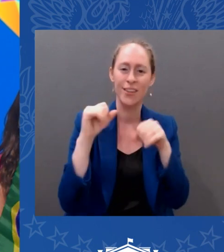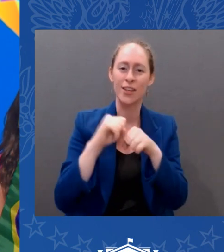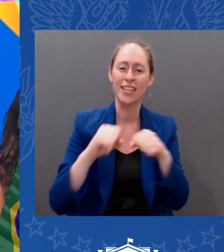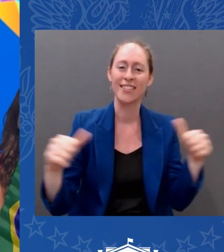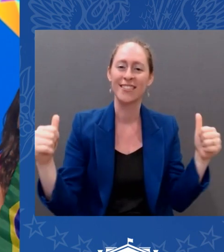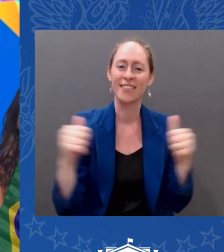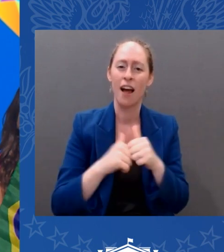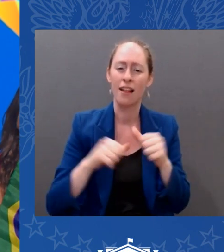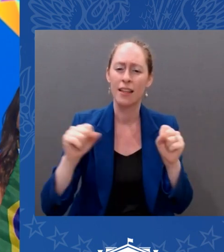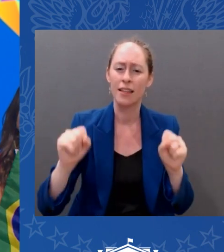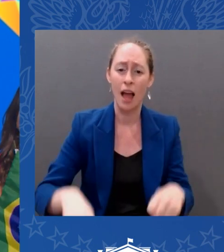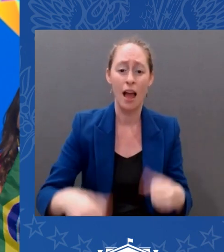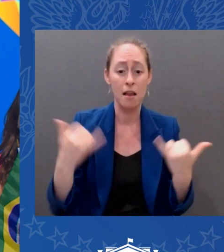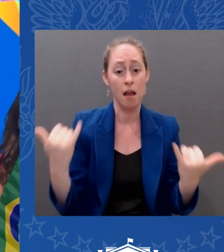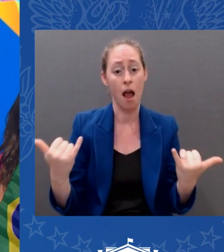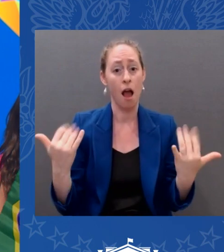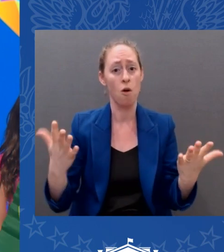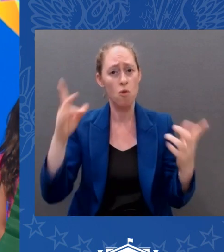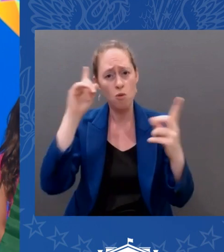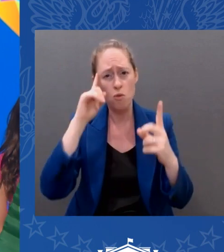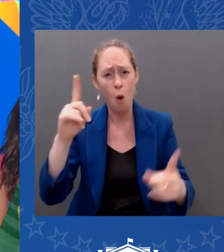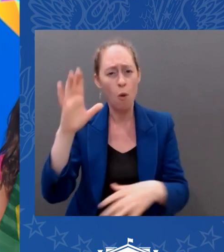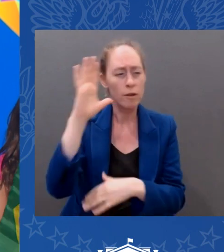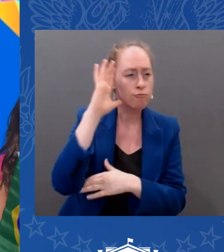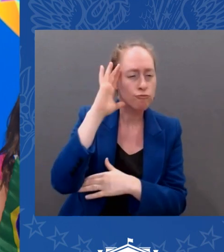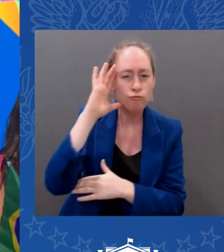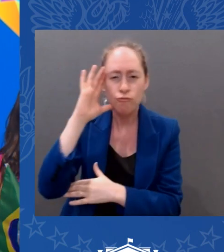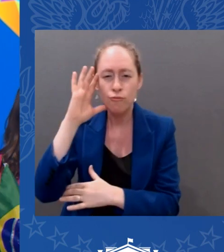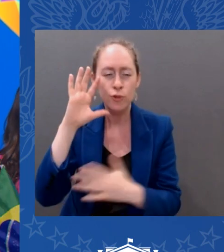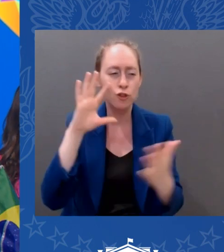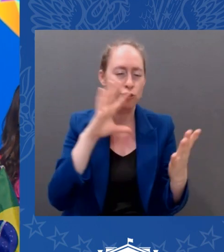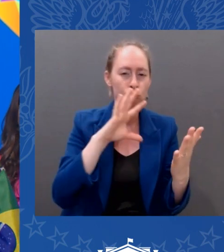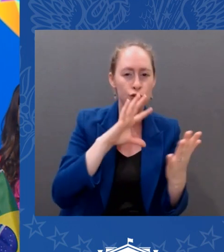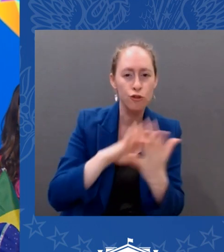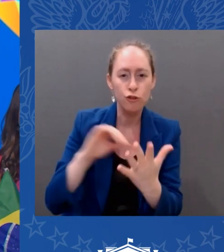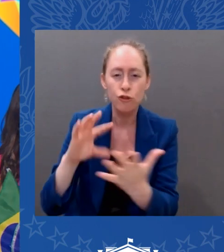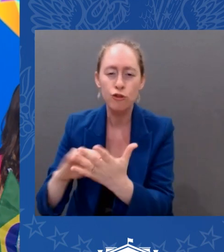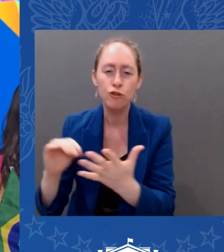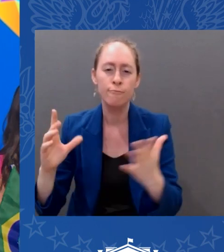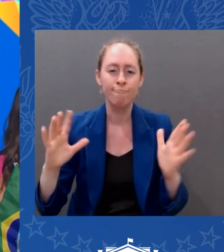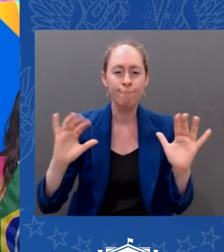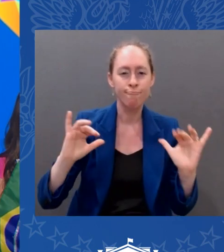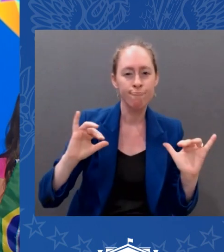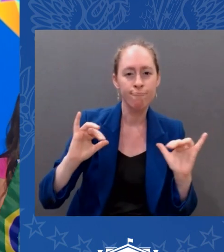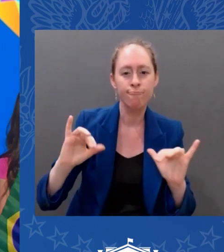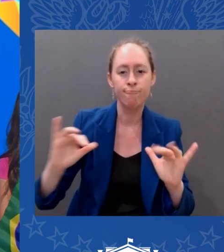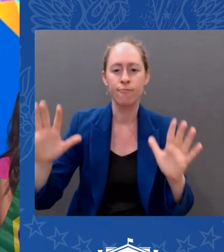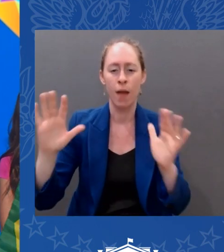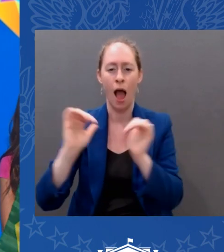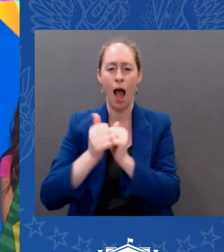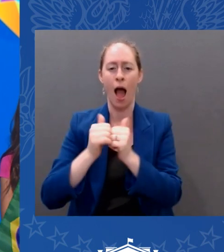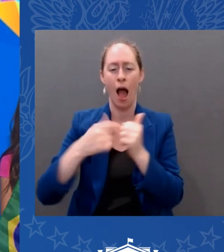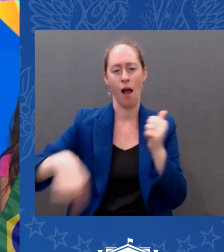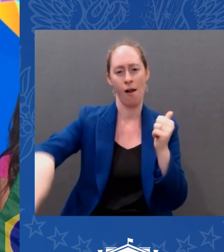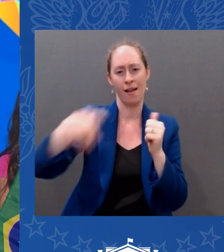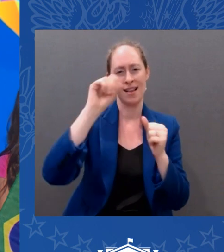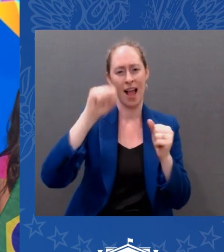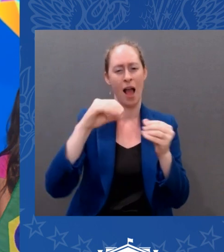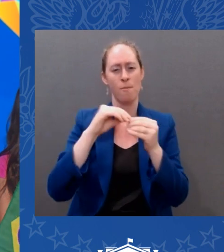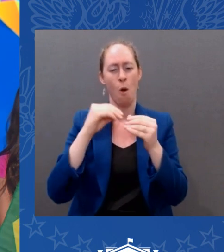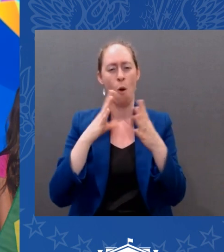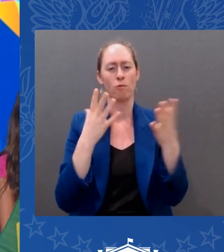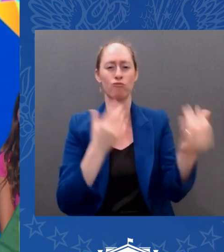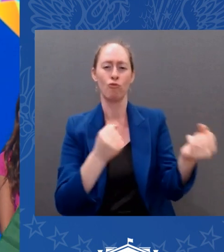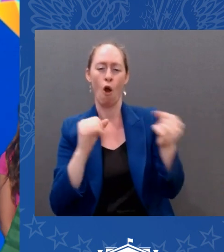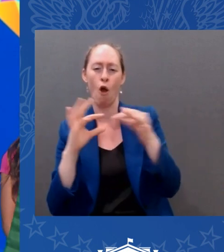emerge stronger, smarter, and more unified than ever, leading with strength and, yes, with love.